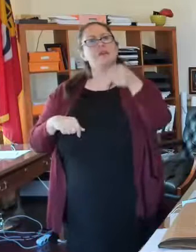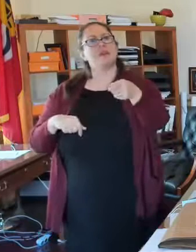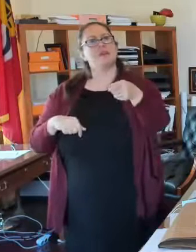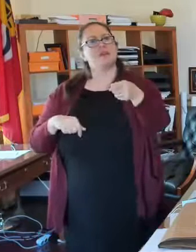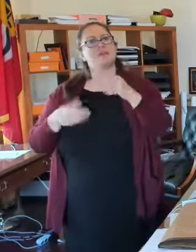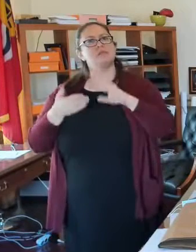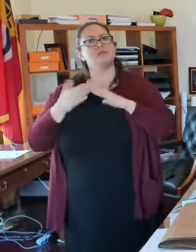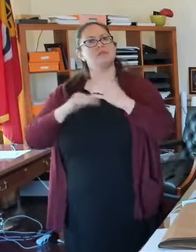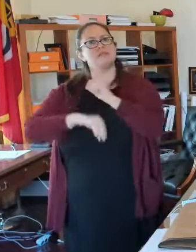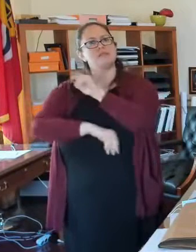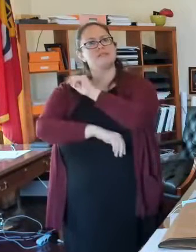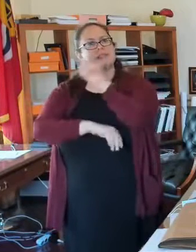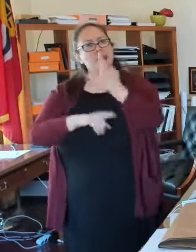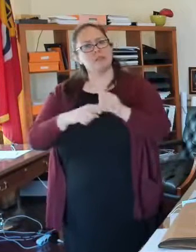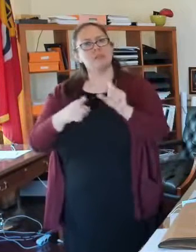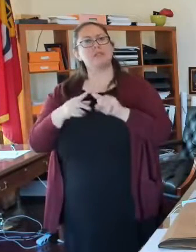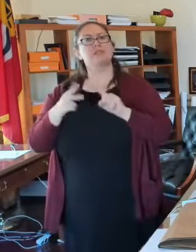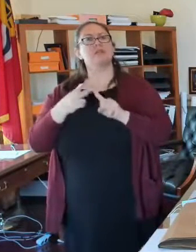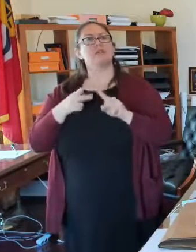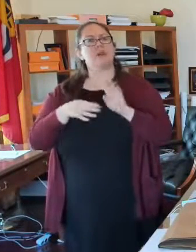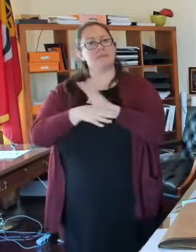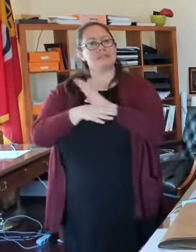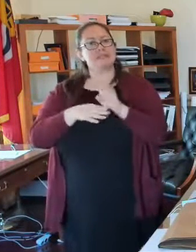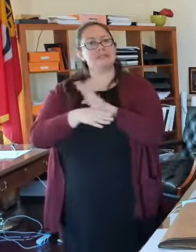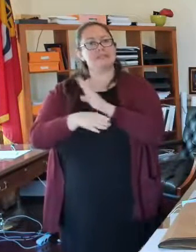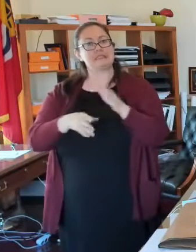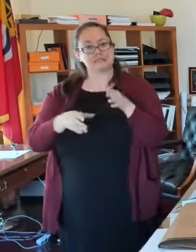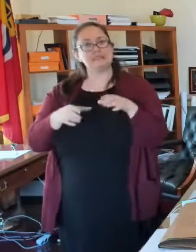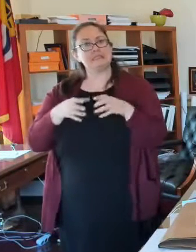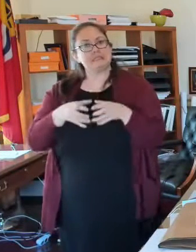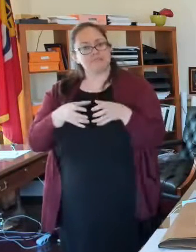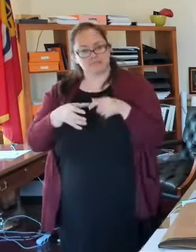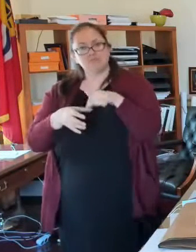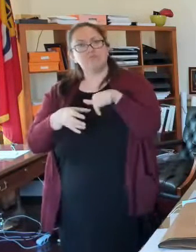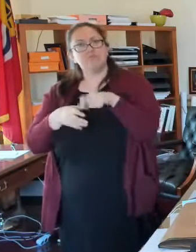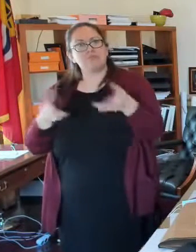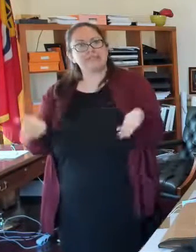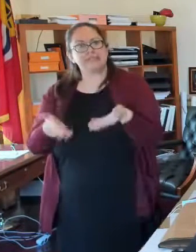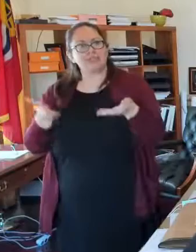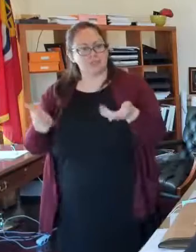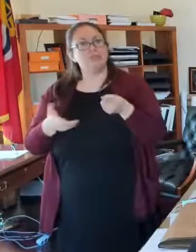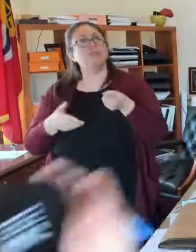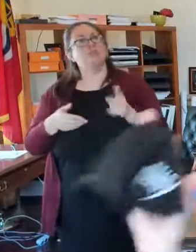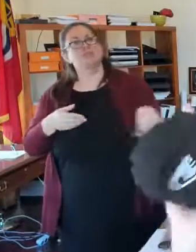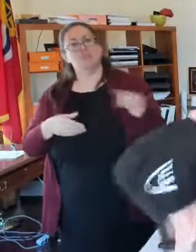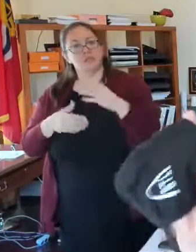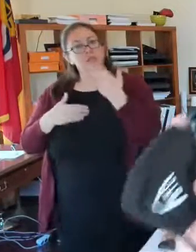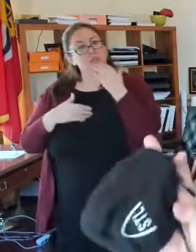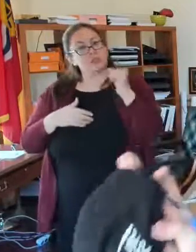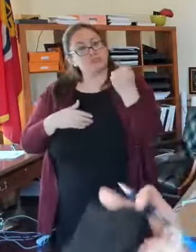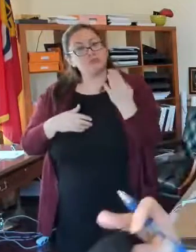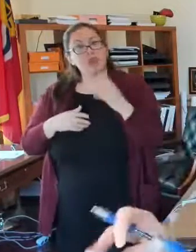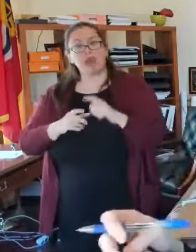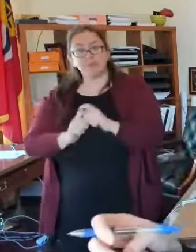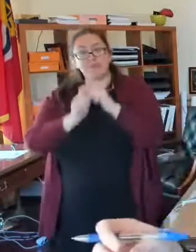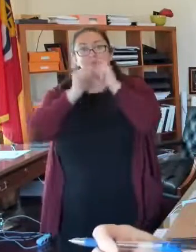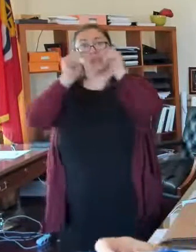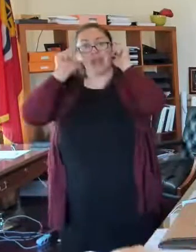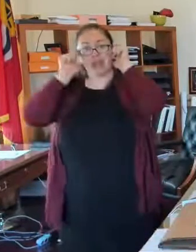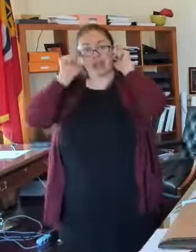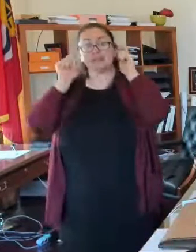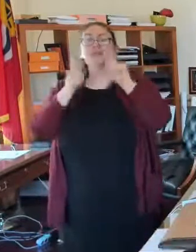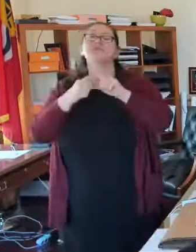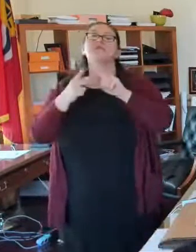the businesses of St. Louis, both who have done a really good job of wearing their mask,